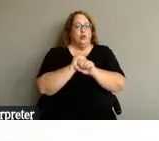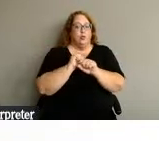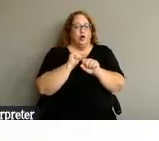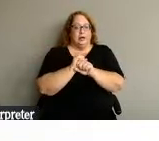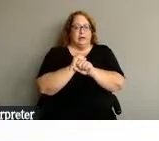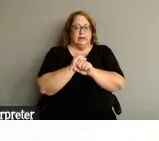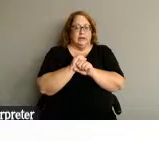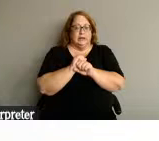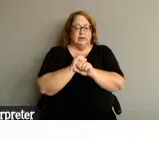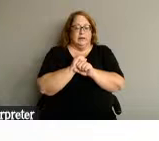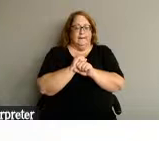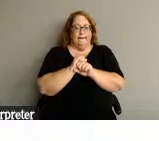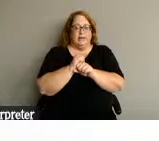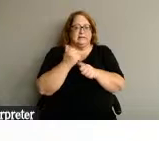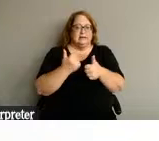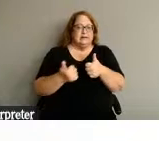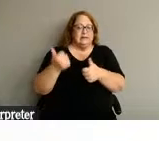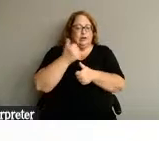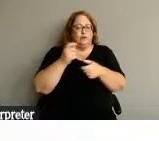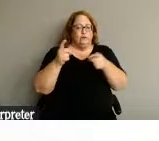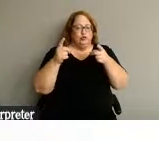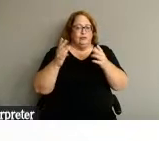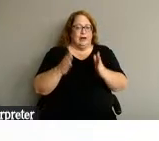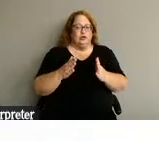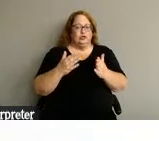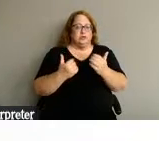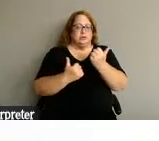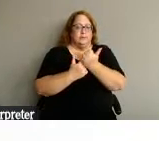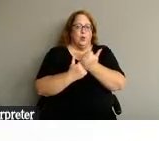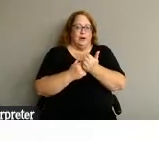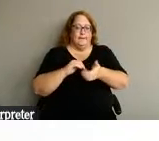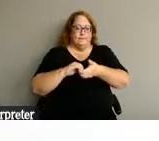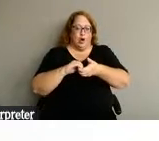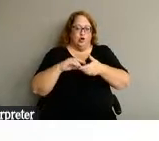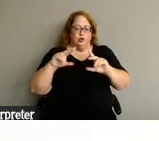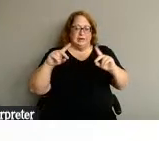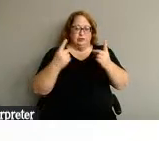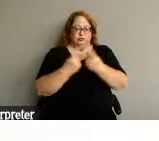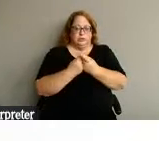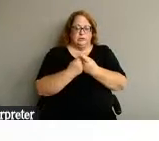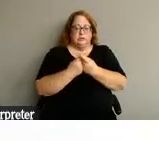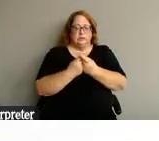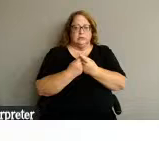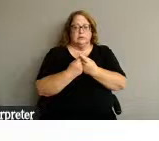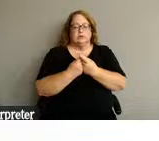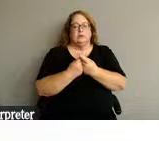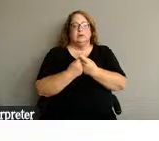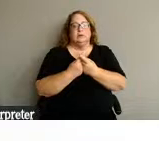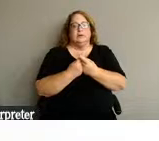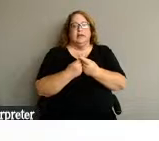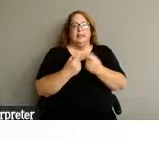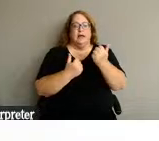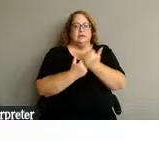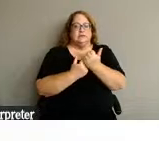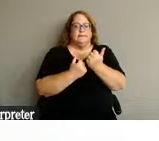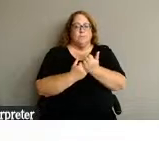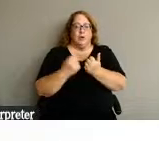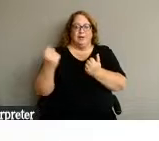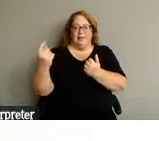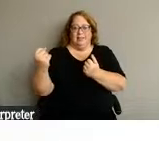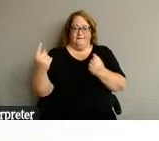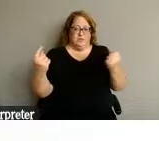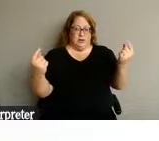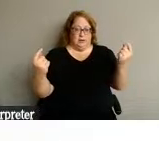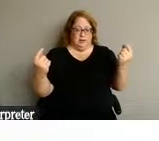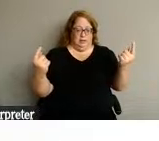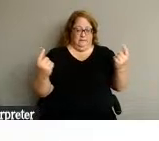working as executive directors supporting partner districts. Each of them, the executive directors support 11 districts each, and